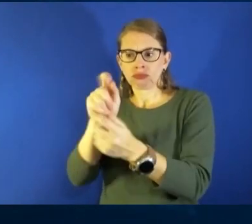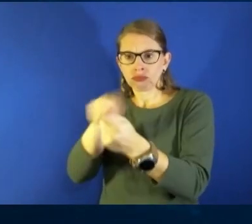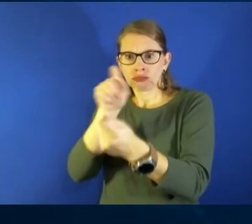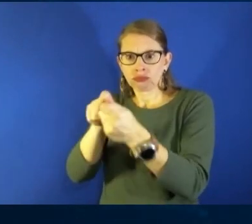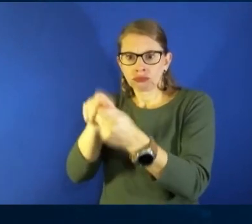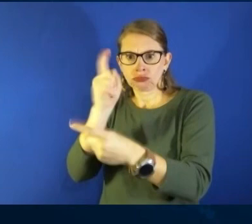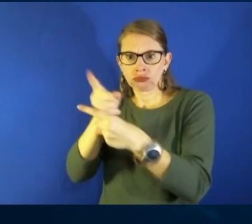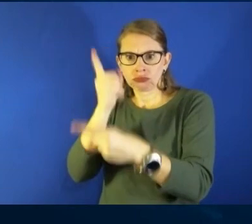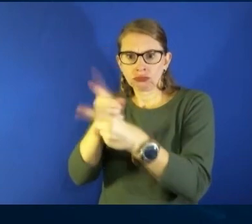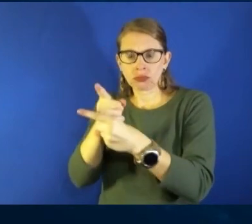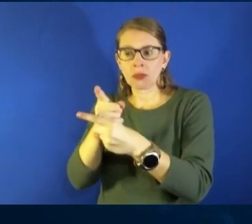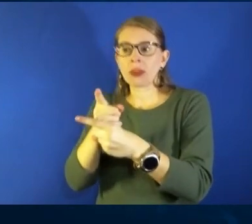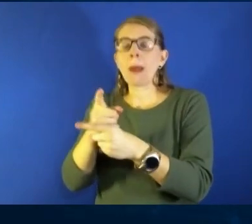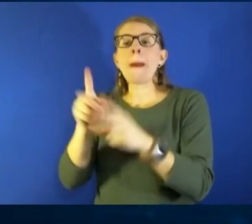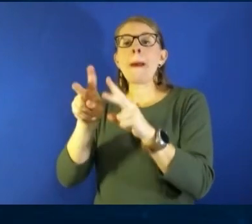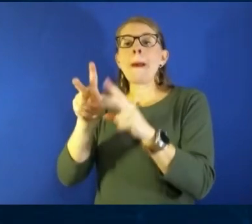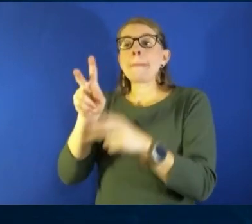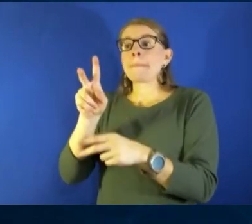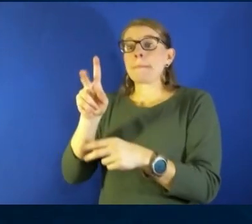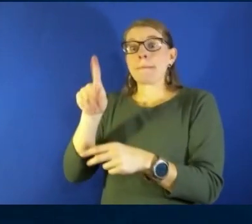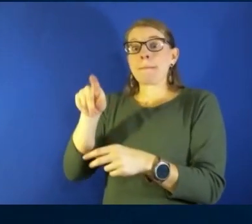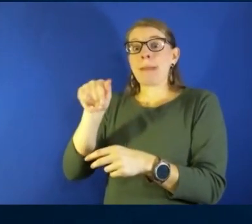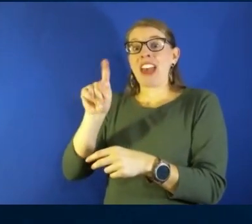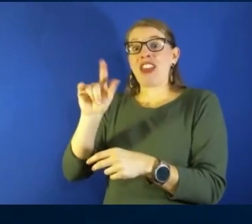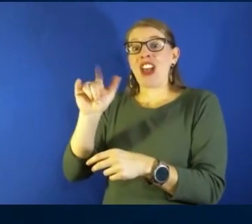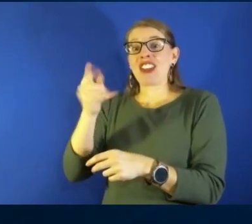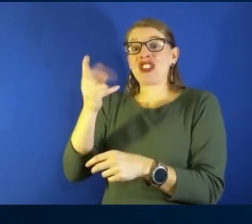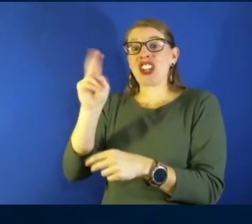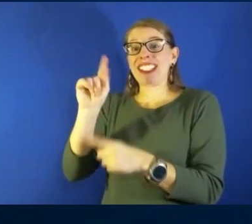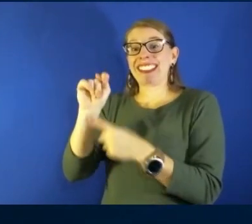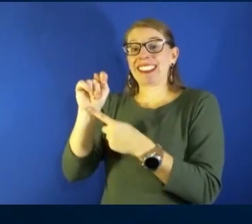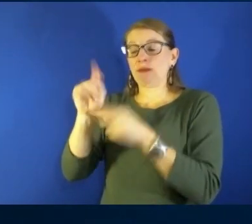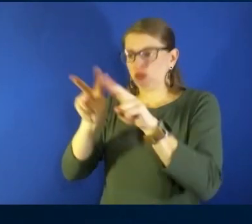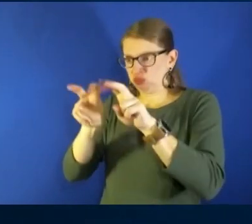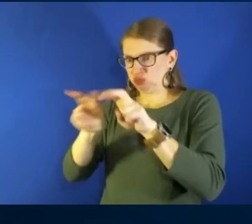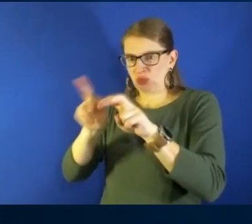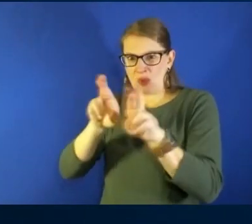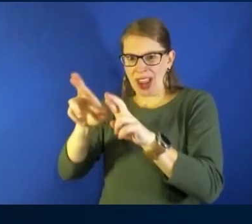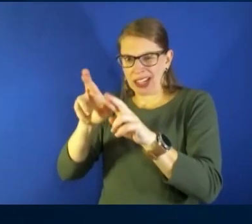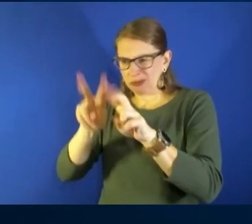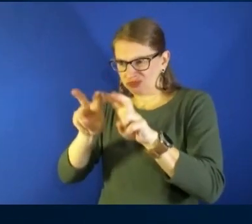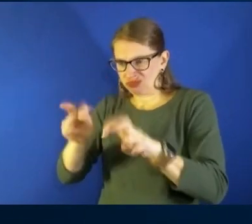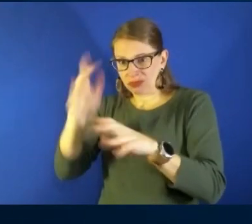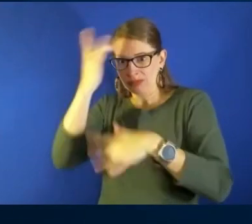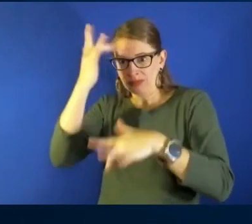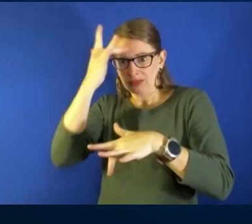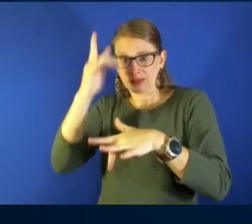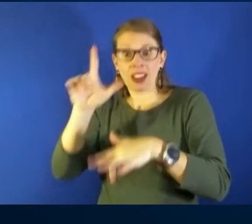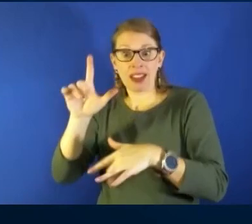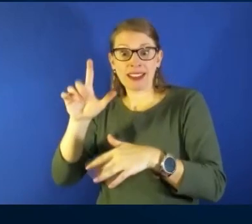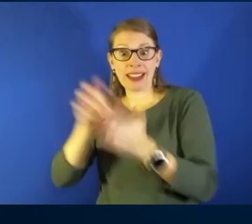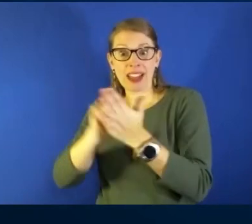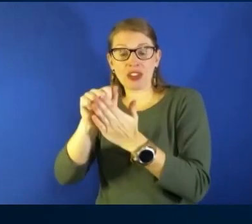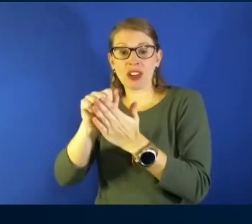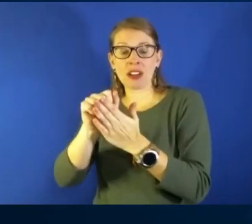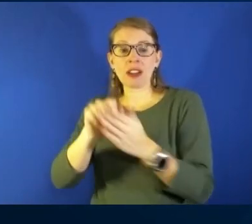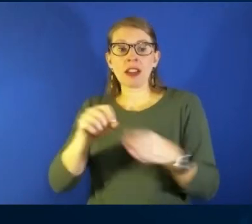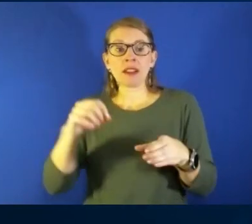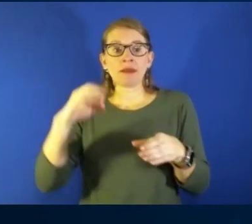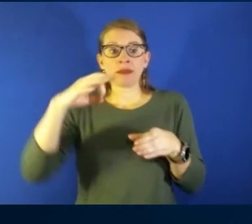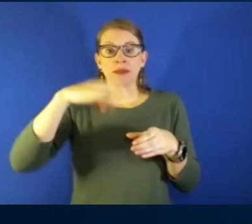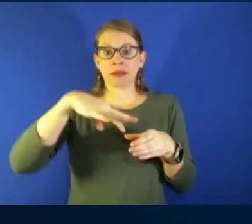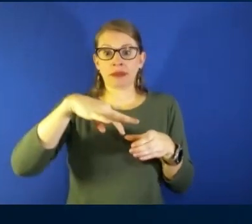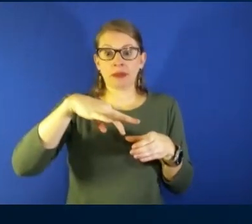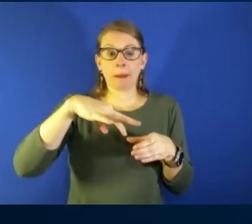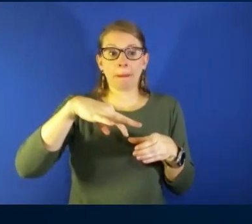the pathologist is on the ready to look at everything. Prior to the procedure, we've put a little tiny seed inside